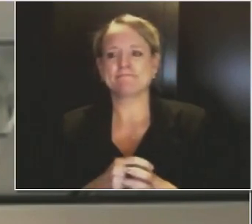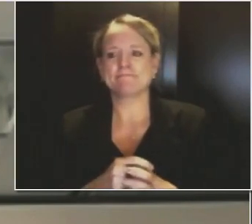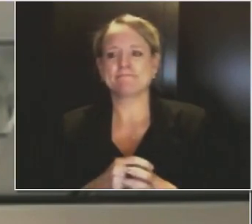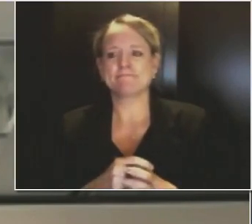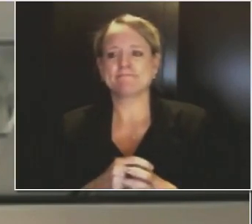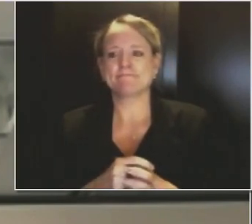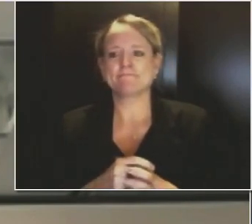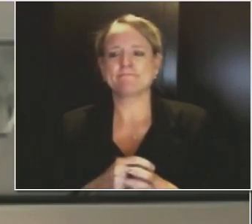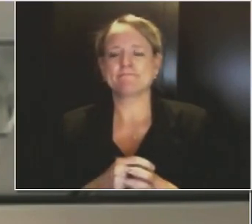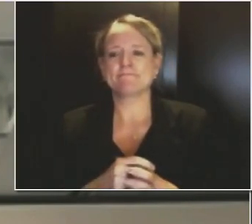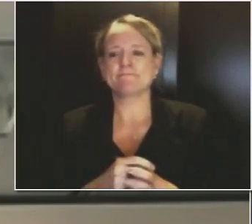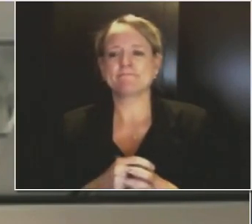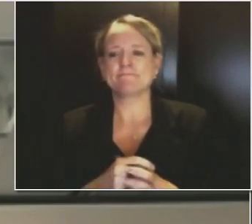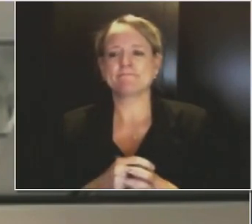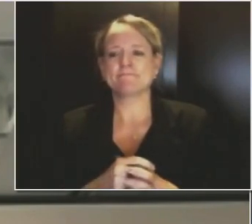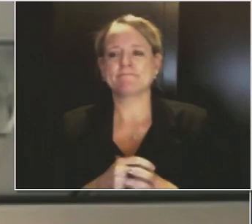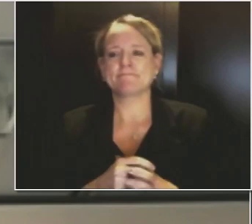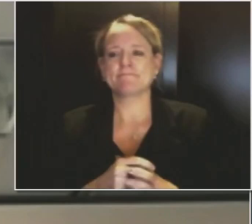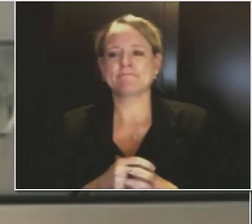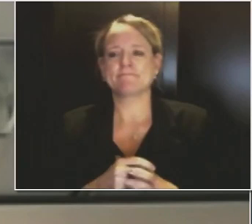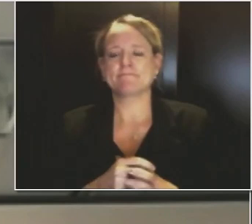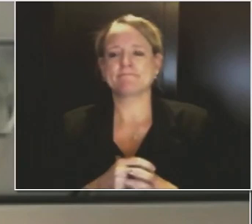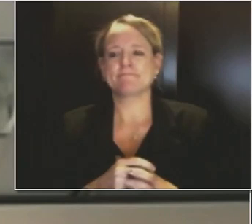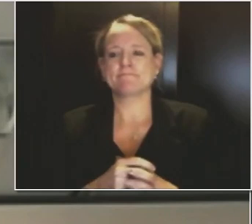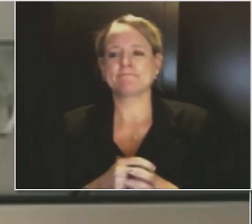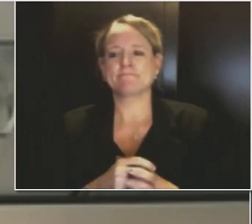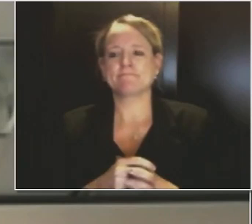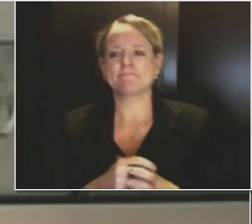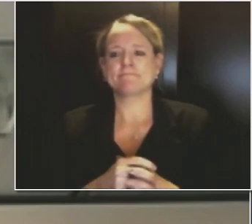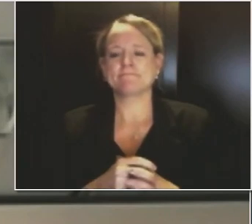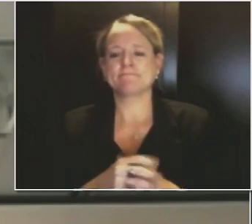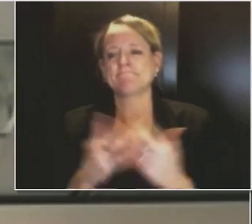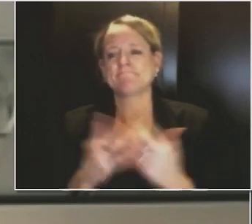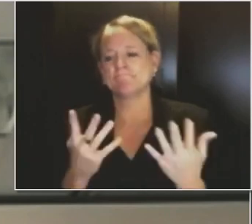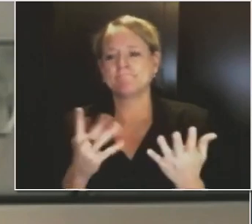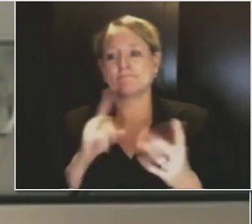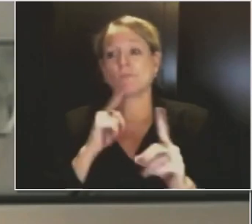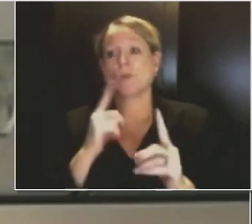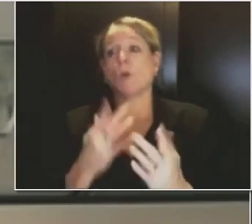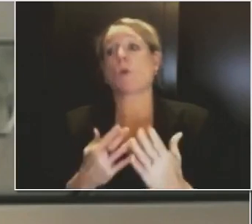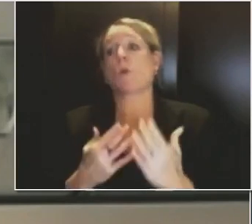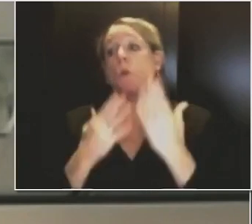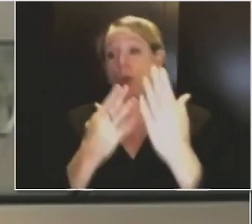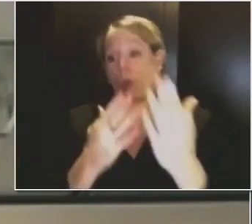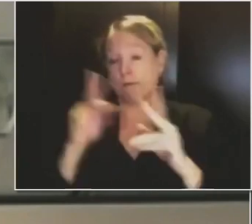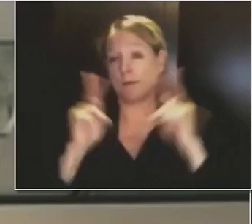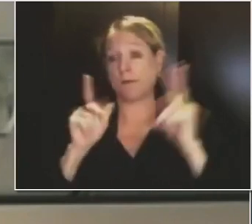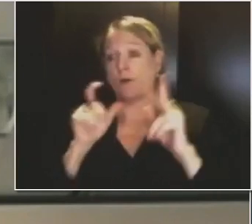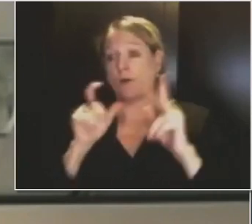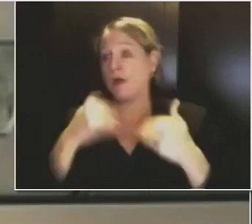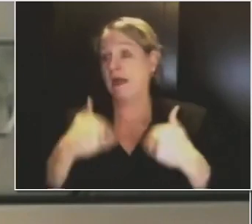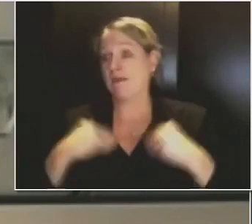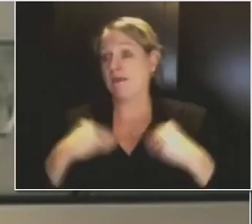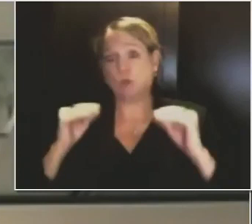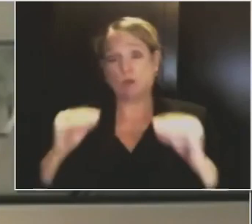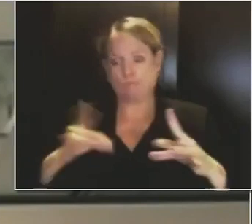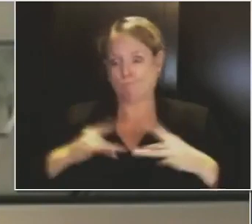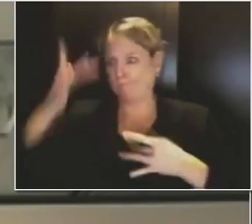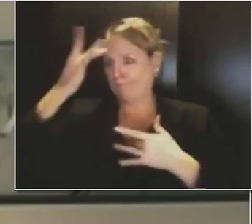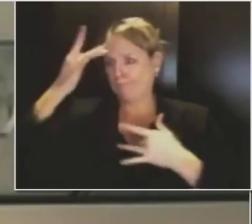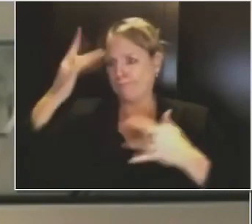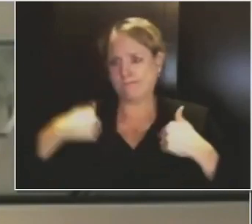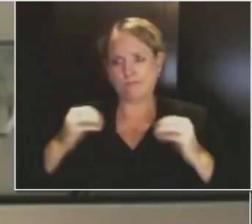be confirmed with a PCR test or a molecular detection test. So there are advantages